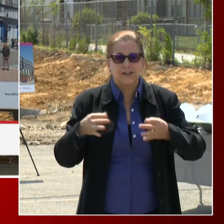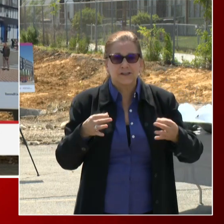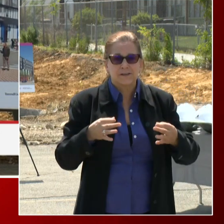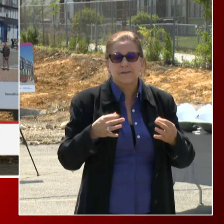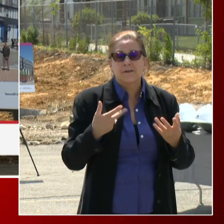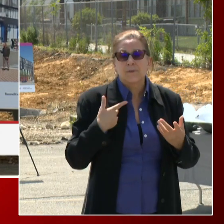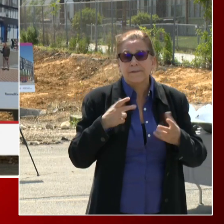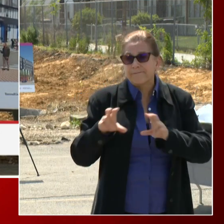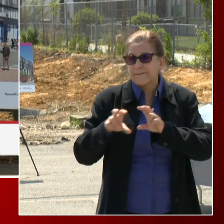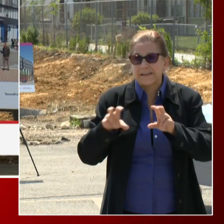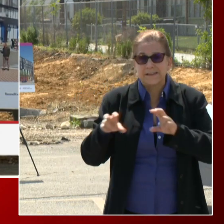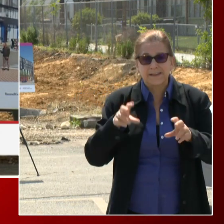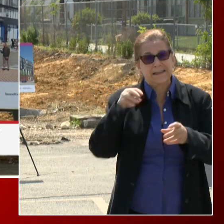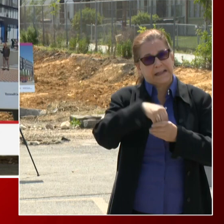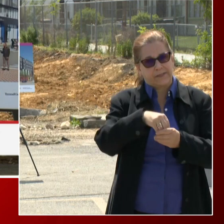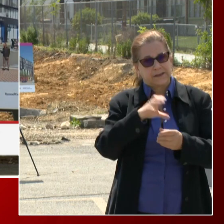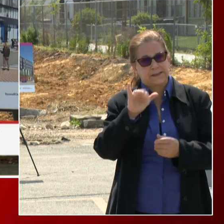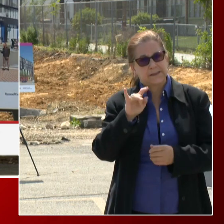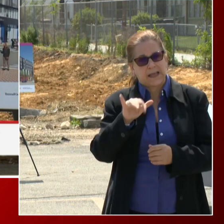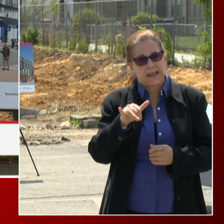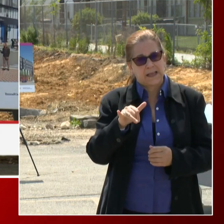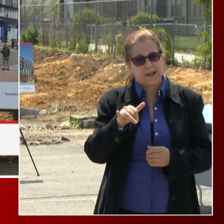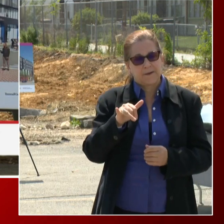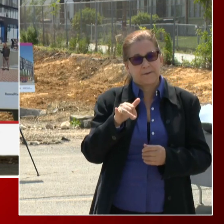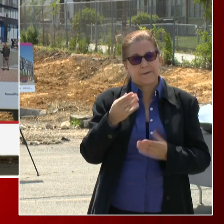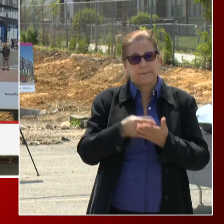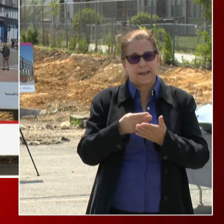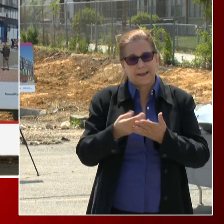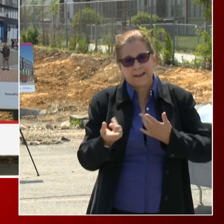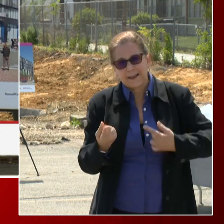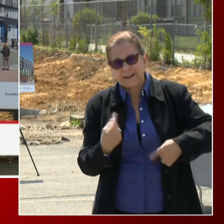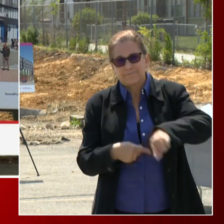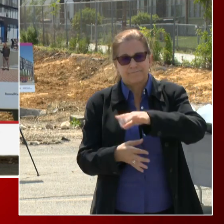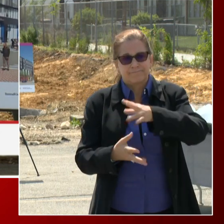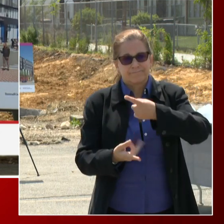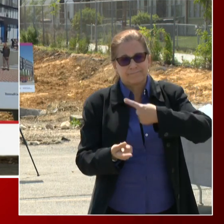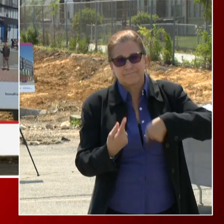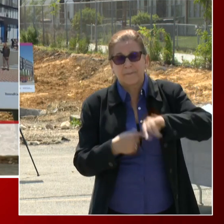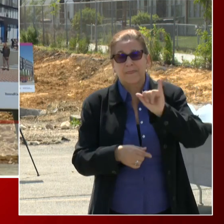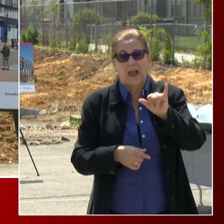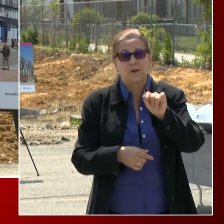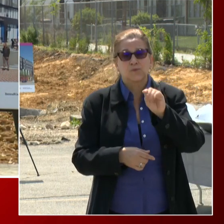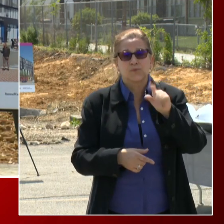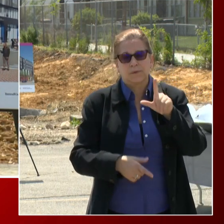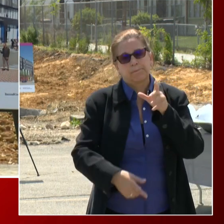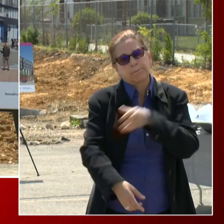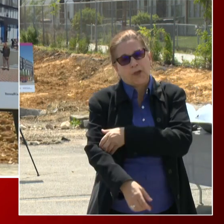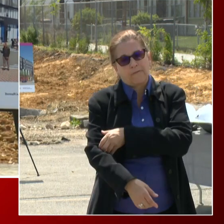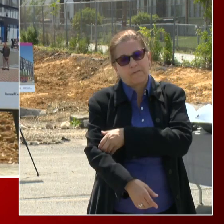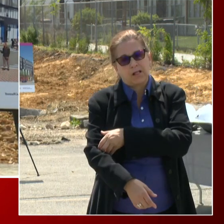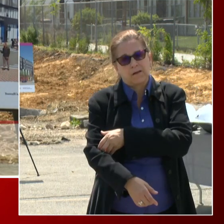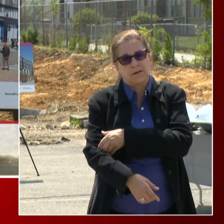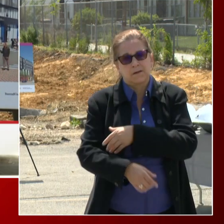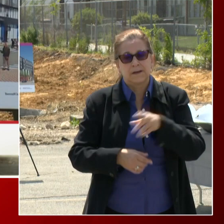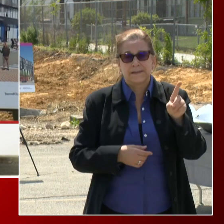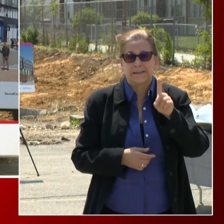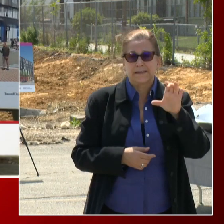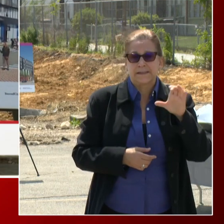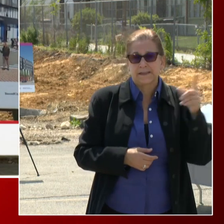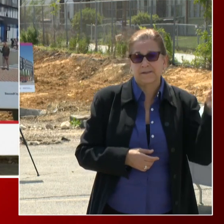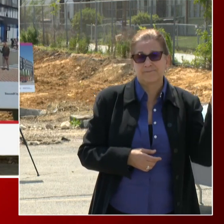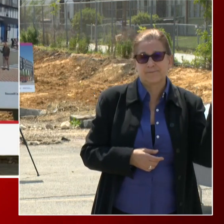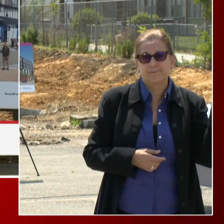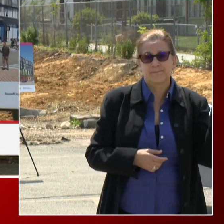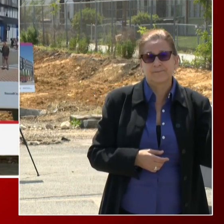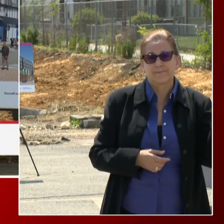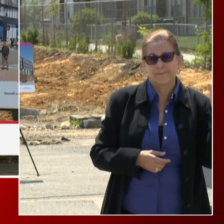in the city. And that is a powerful tool, the district's leasing power. In fact, we know that the current